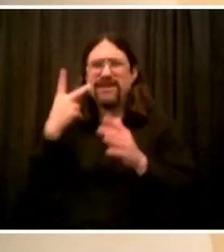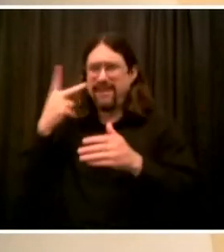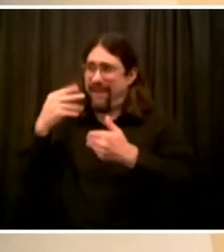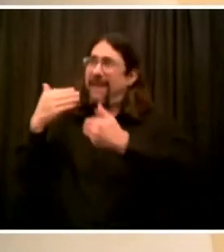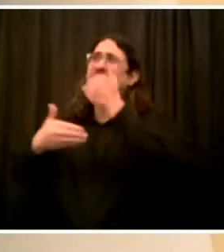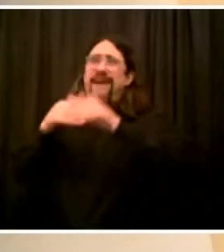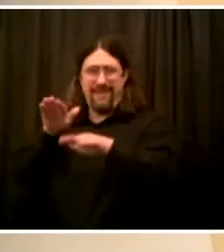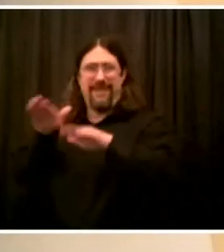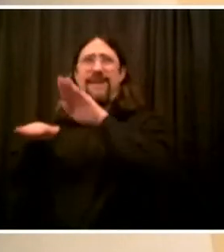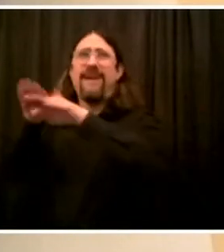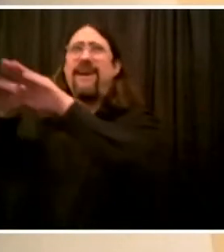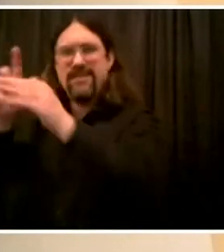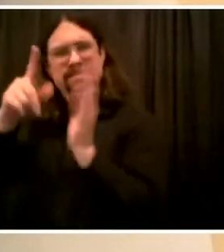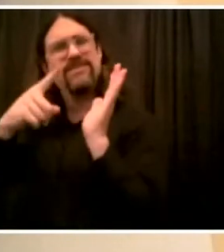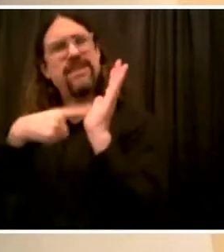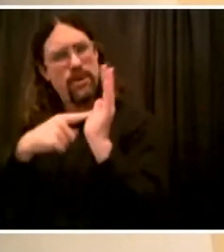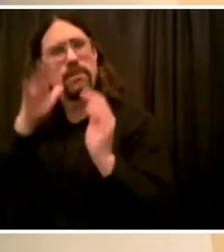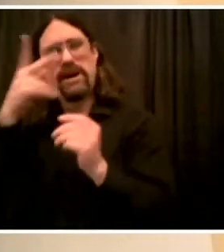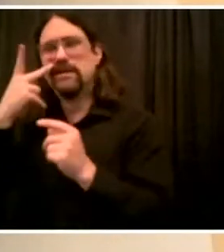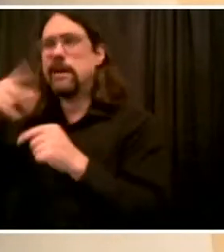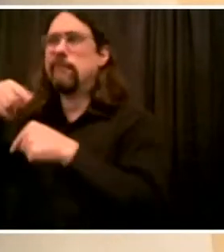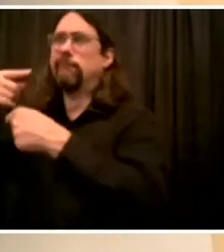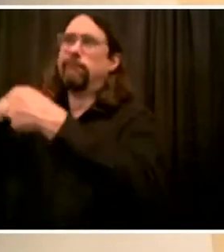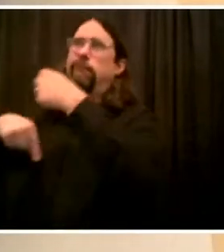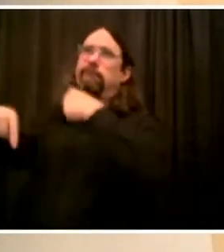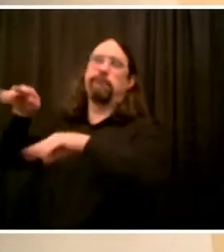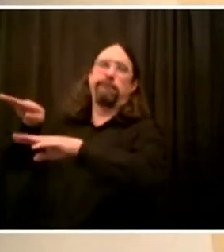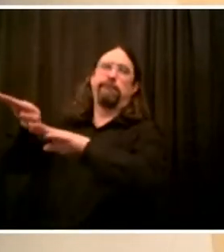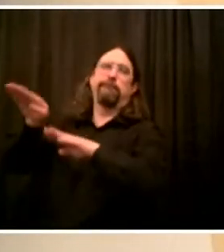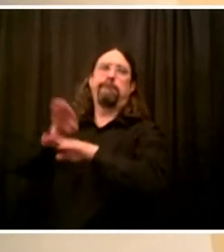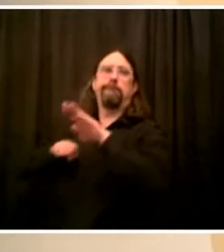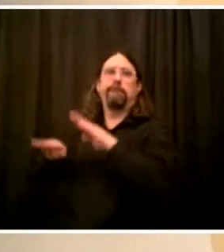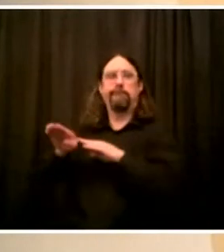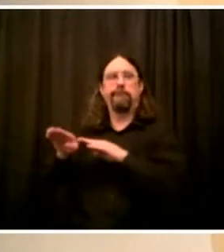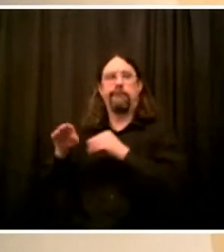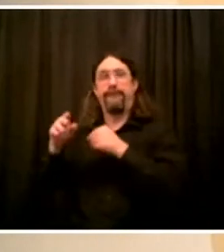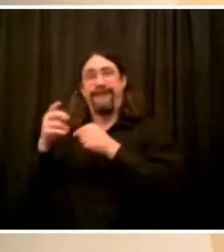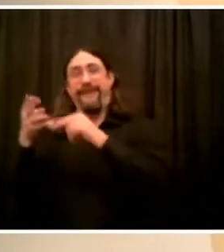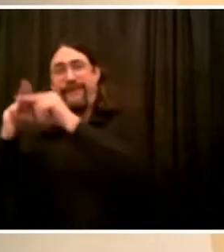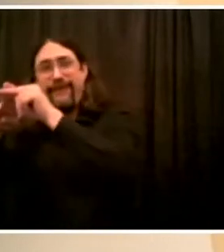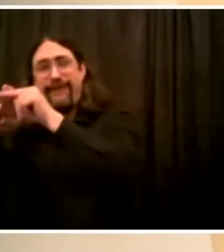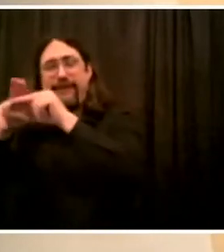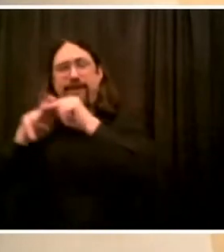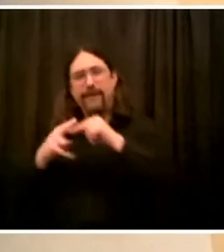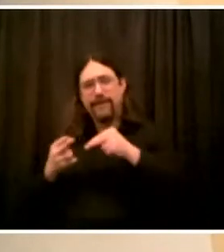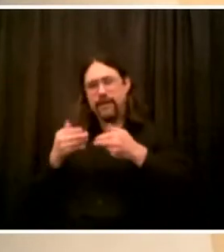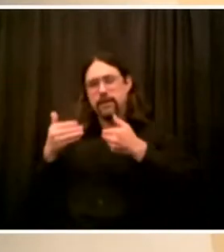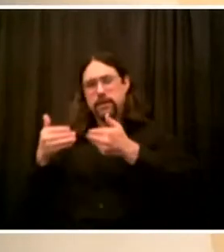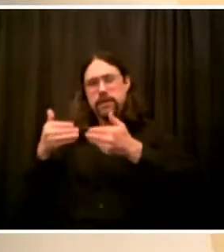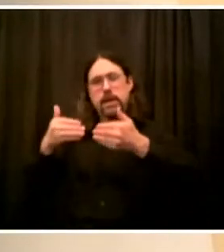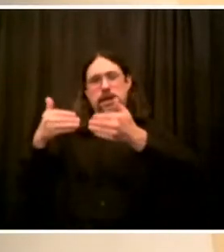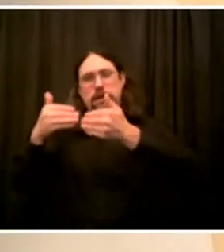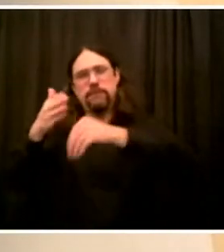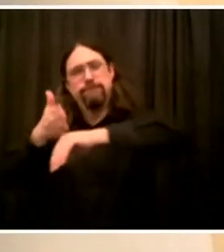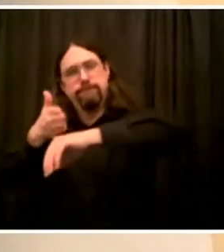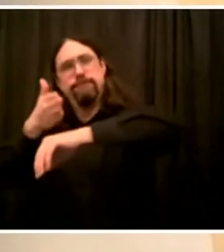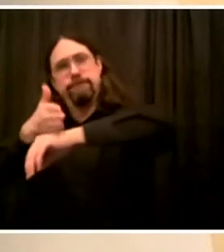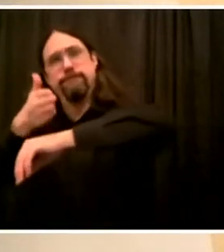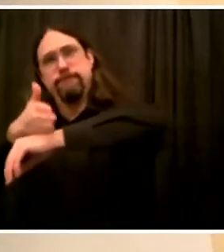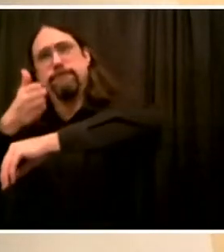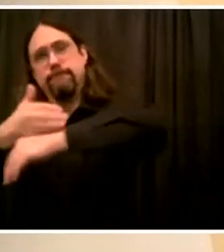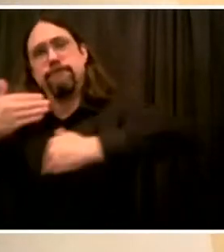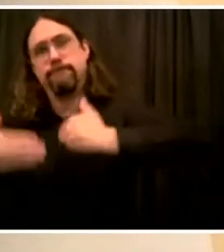to Bellevue as a default unless the person said that's where I'm willing to go. But people have free will. They could change their mind. But